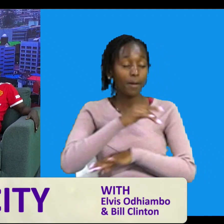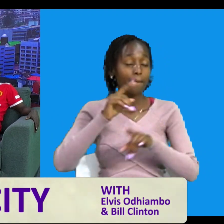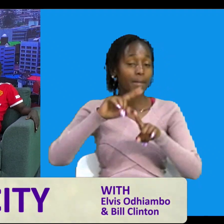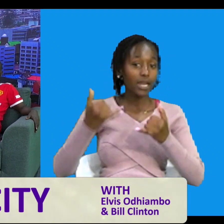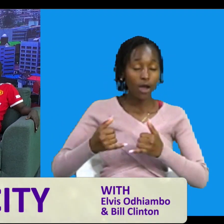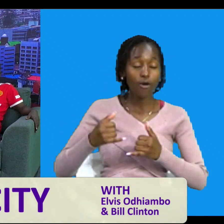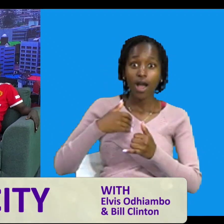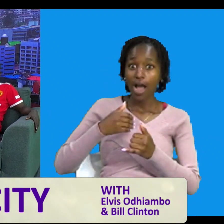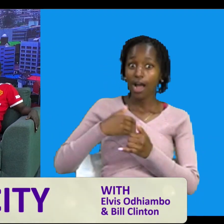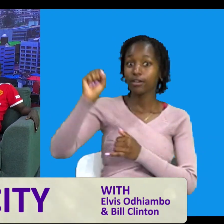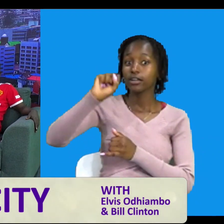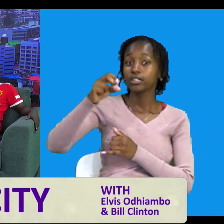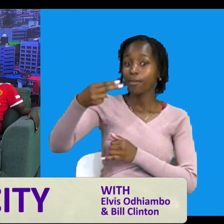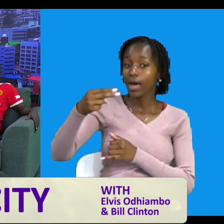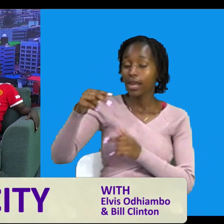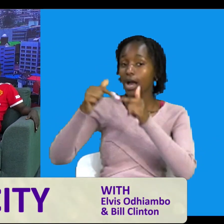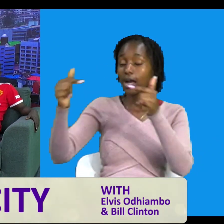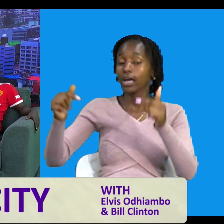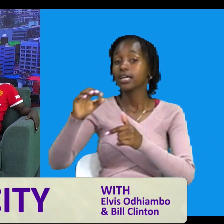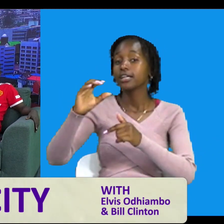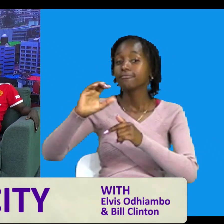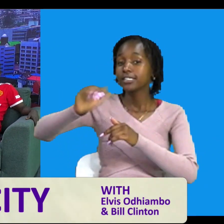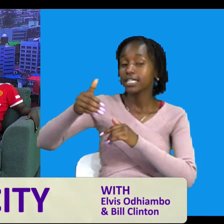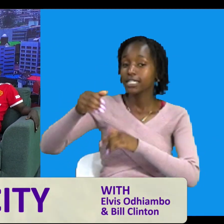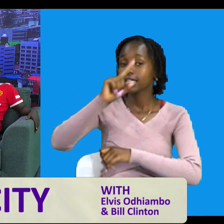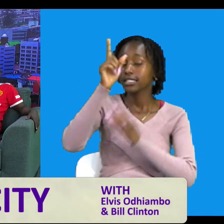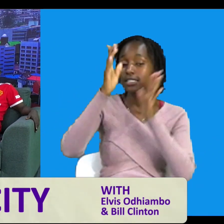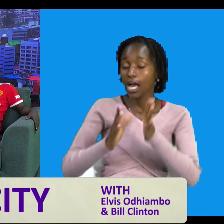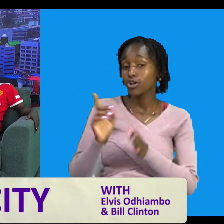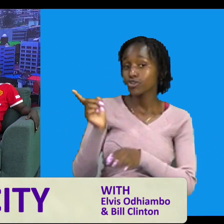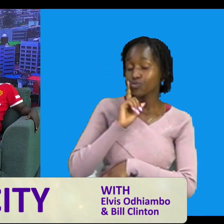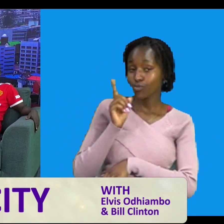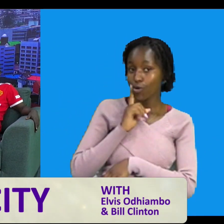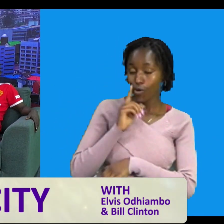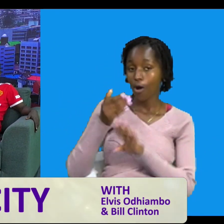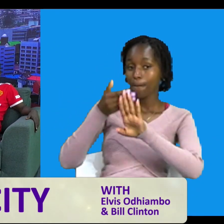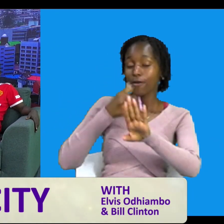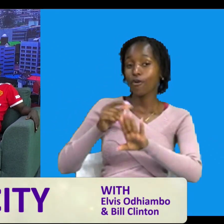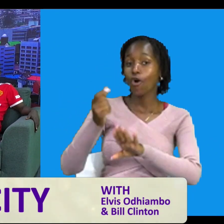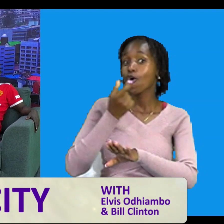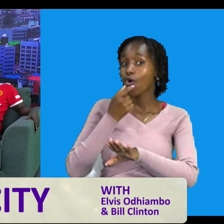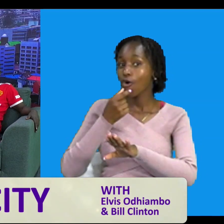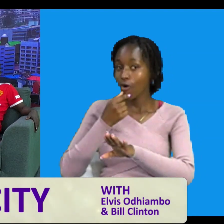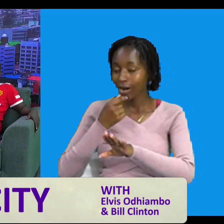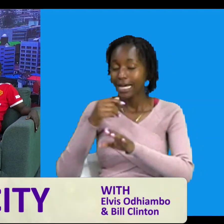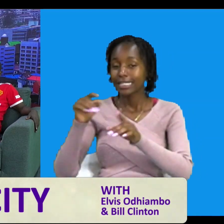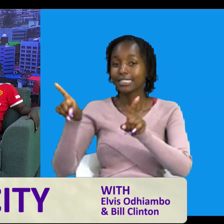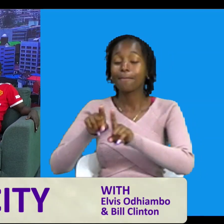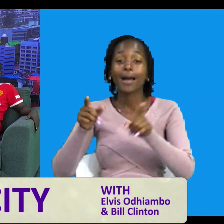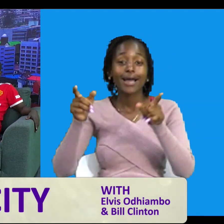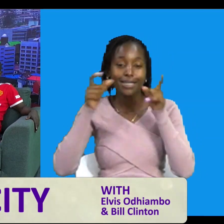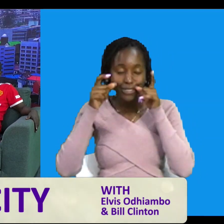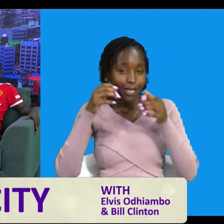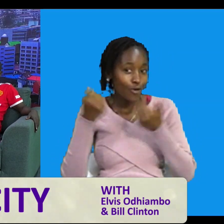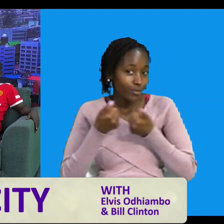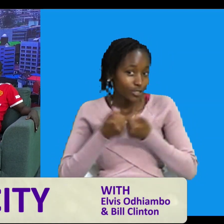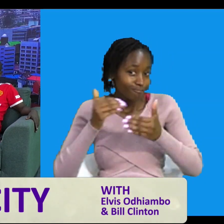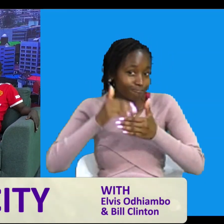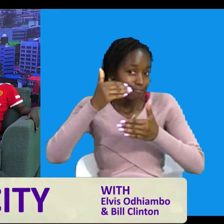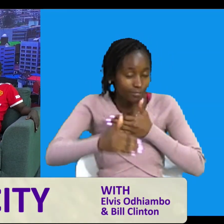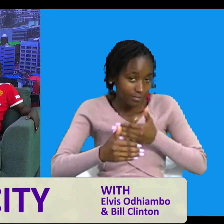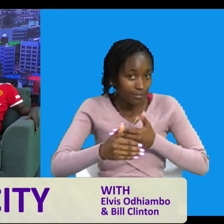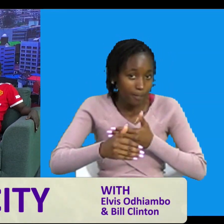And then we'll be having Shabana playing against City Stars for tomorrow's action before Gor Mahia and Tusker ends up, the